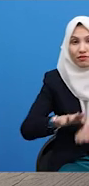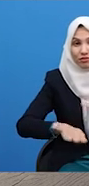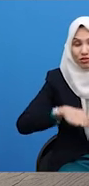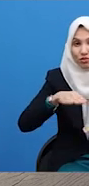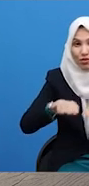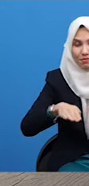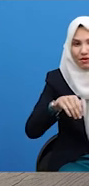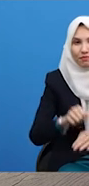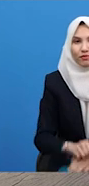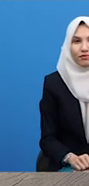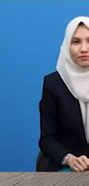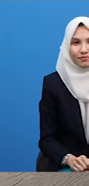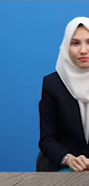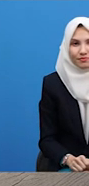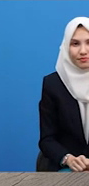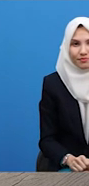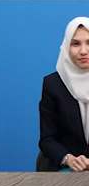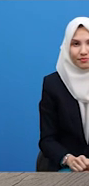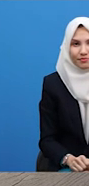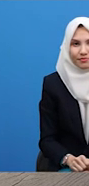swimming pool,